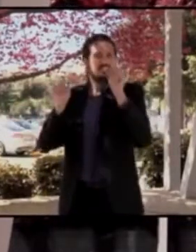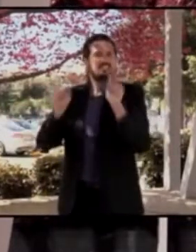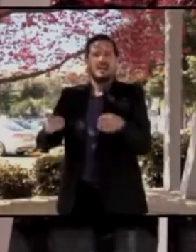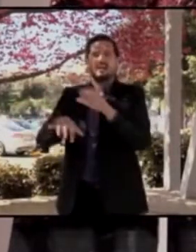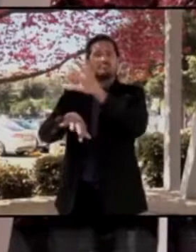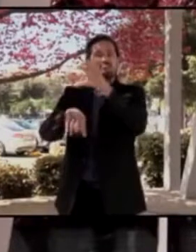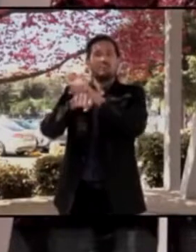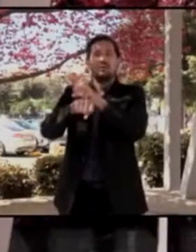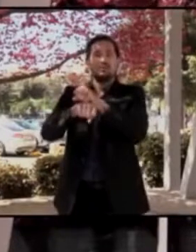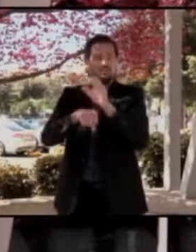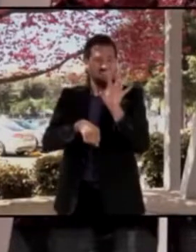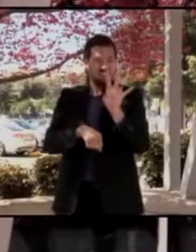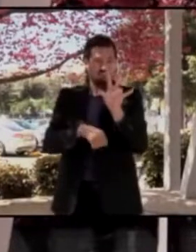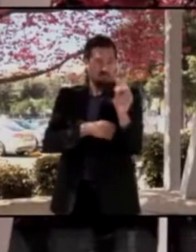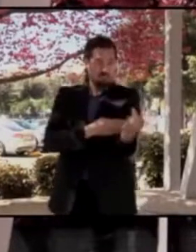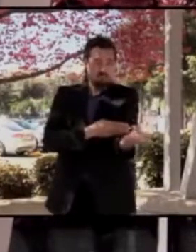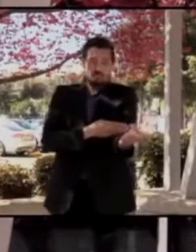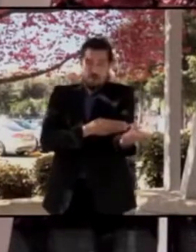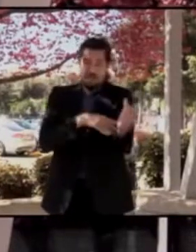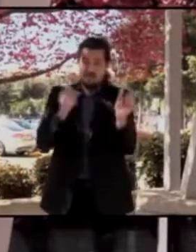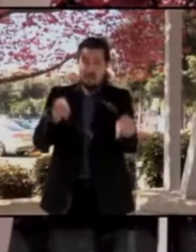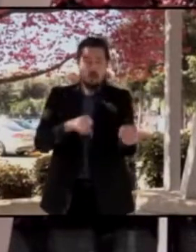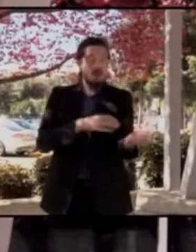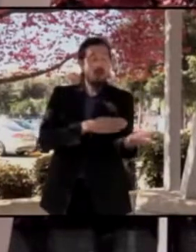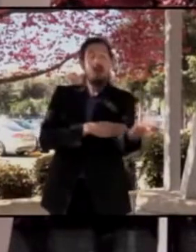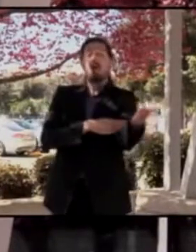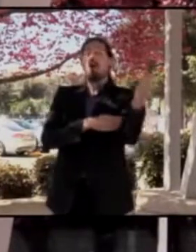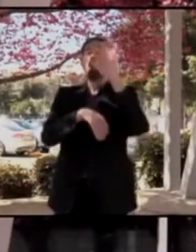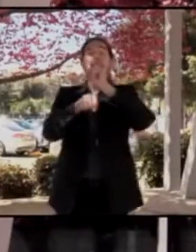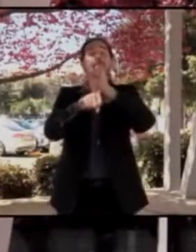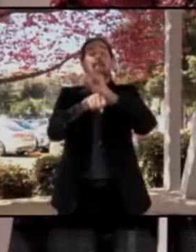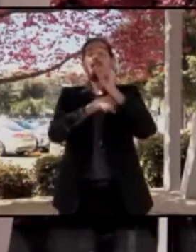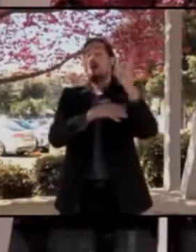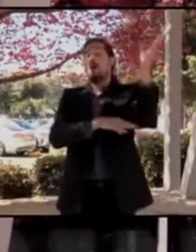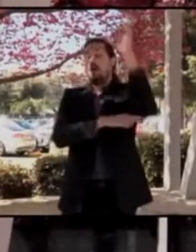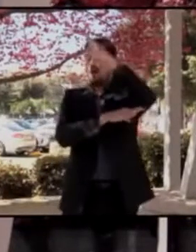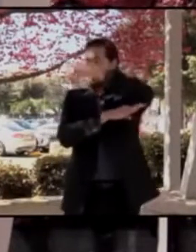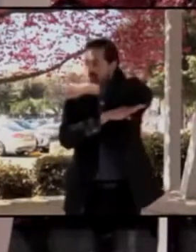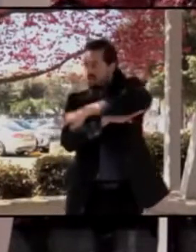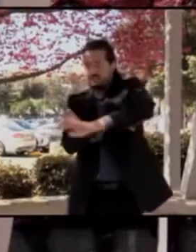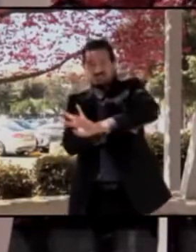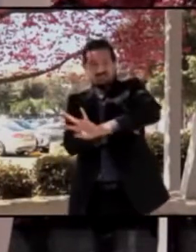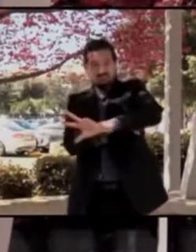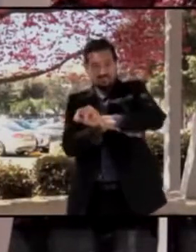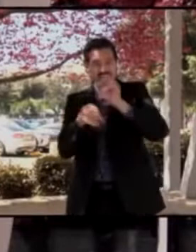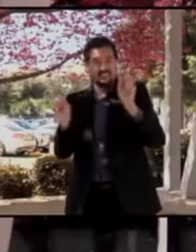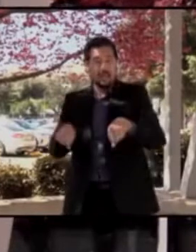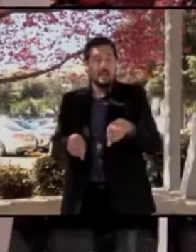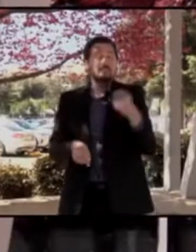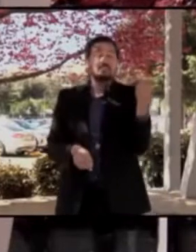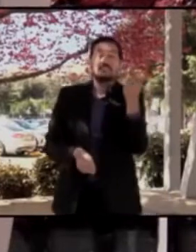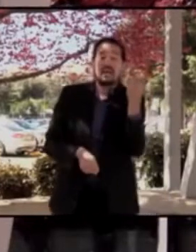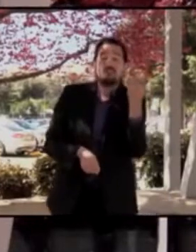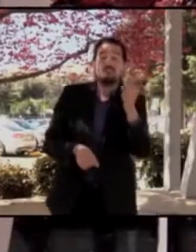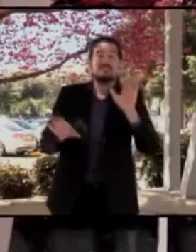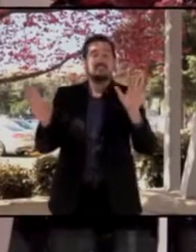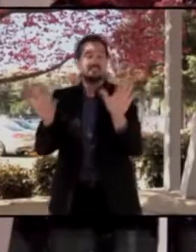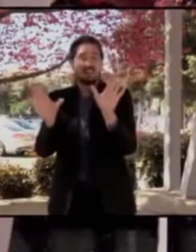And I think the latest we're offering is still 7:30 at night. You can get them on Saturdays and you can get them on Sundays. If you